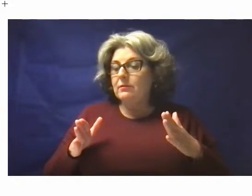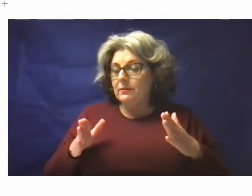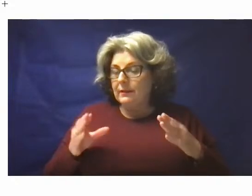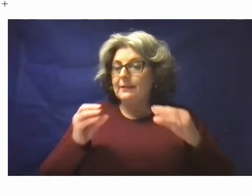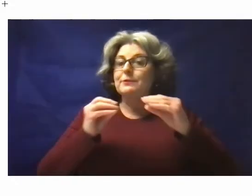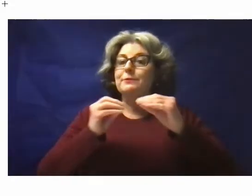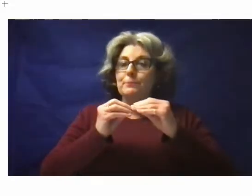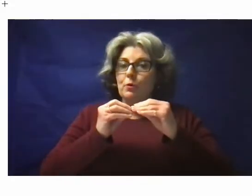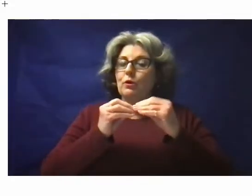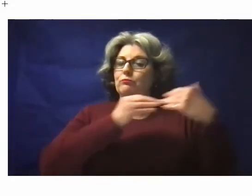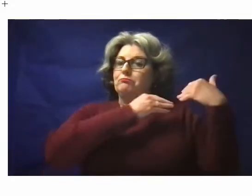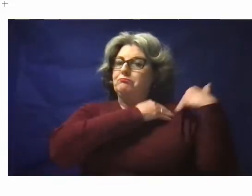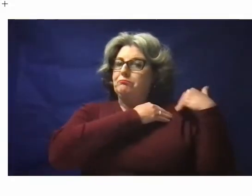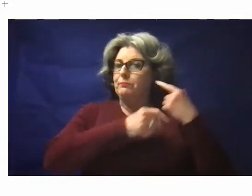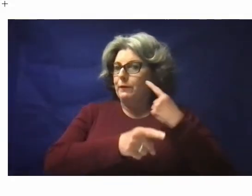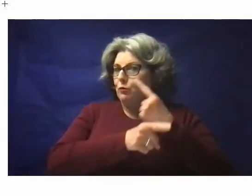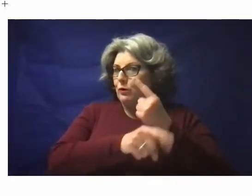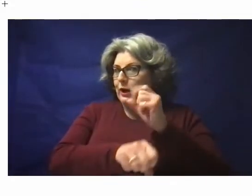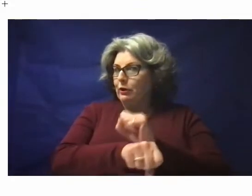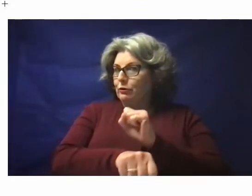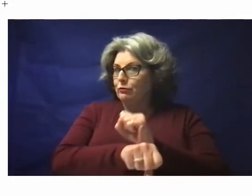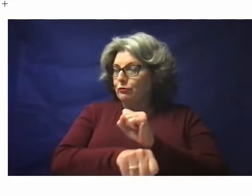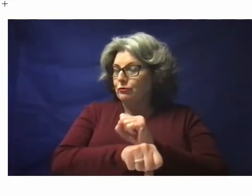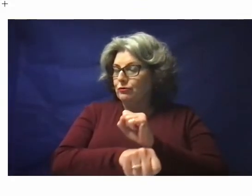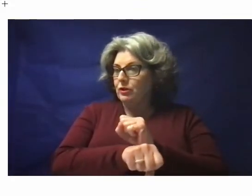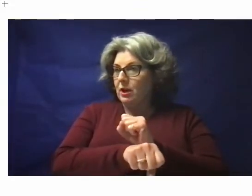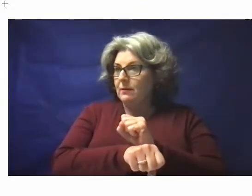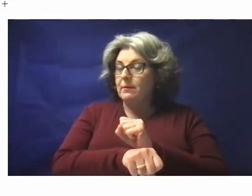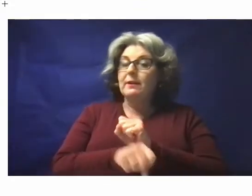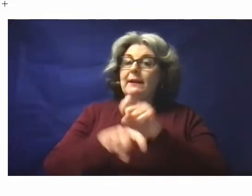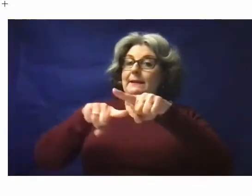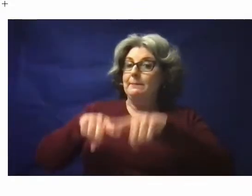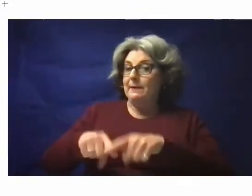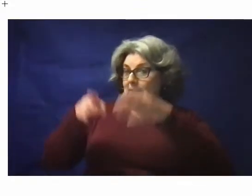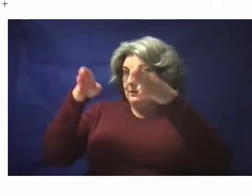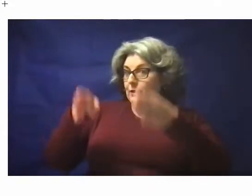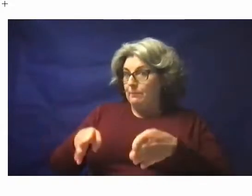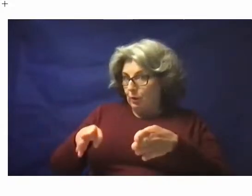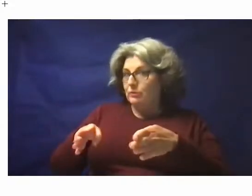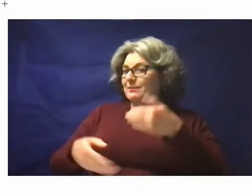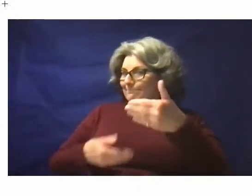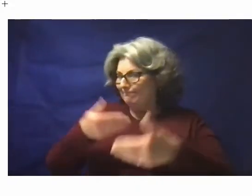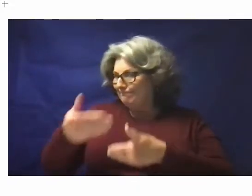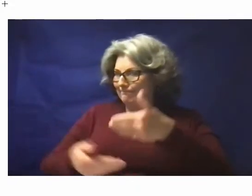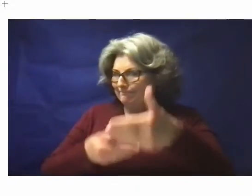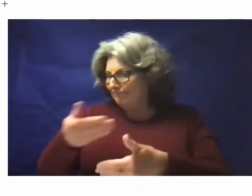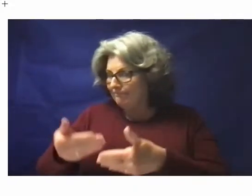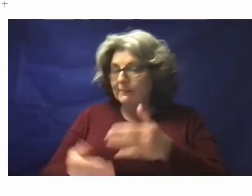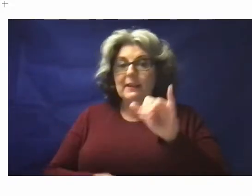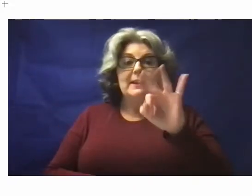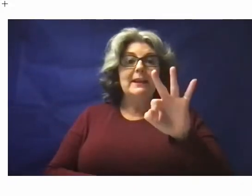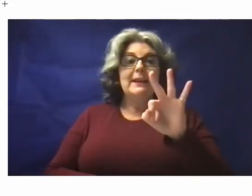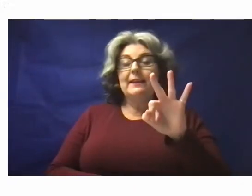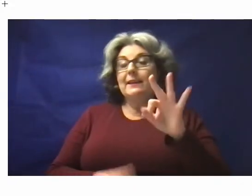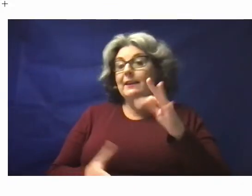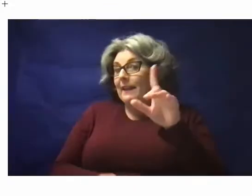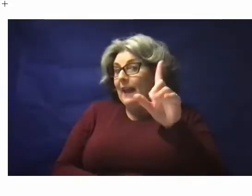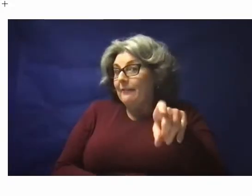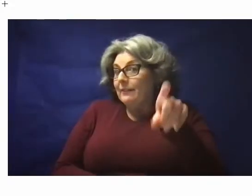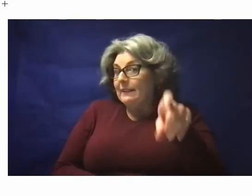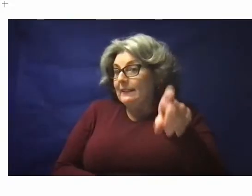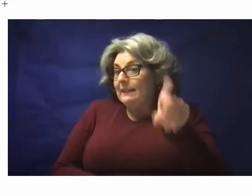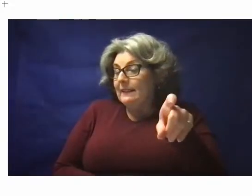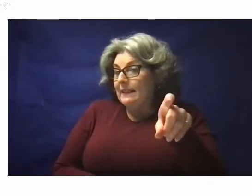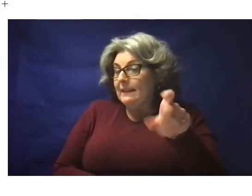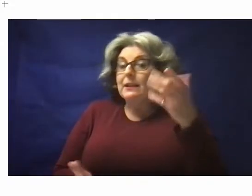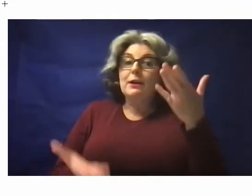job duties. So it takes the time that they have to invest in the process. And so if they have an immediate need, it will probably